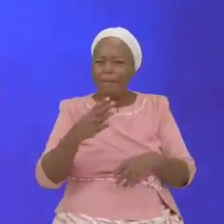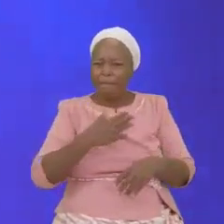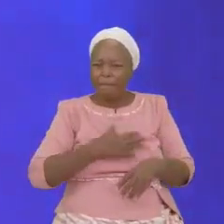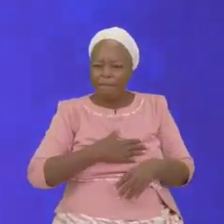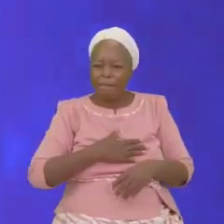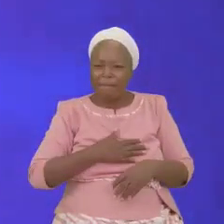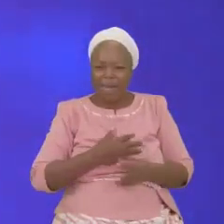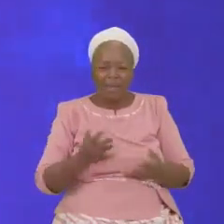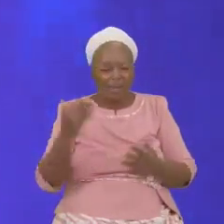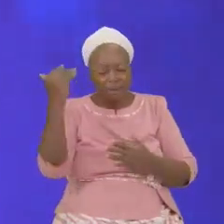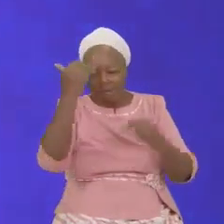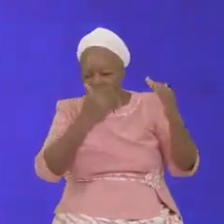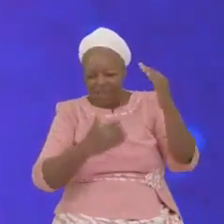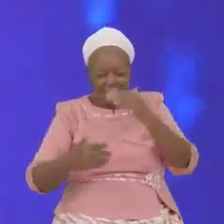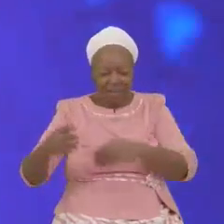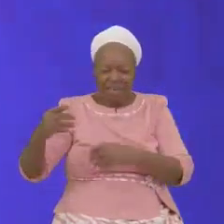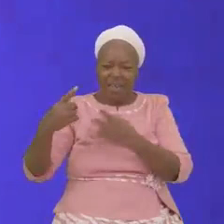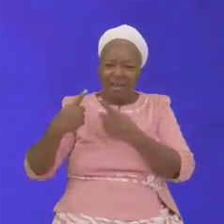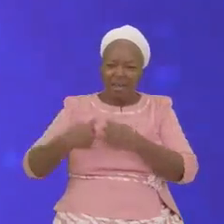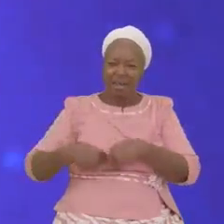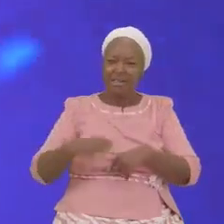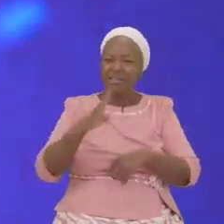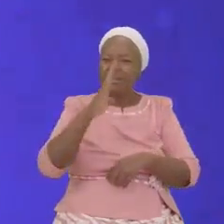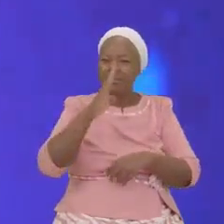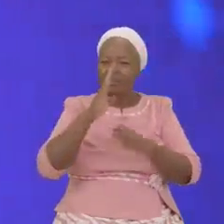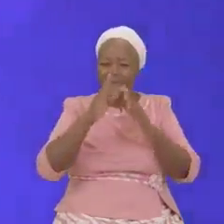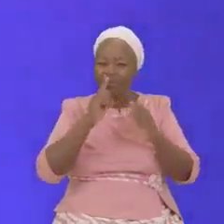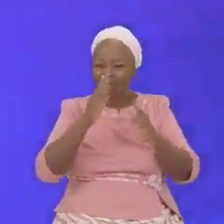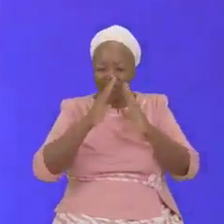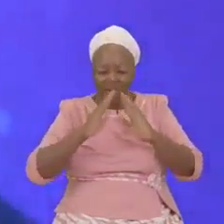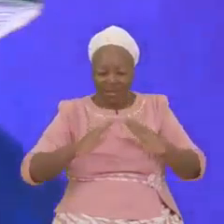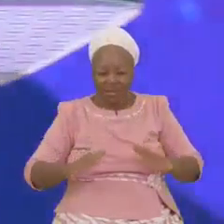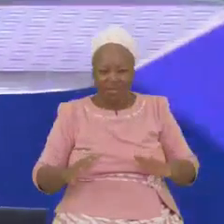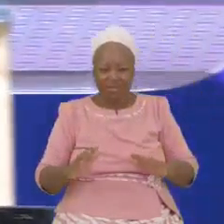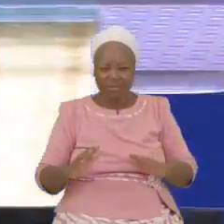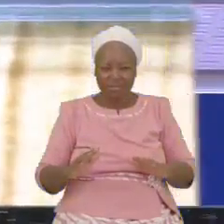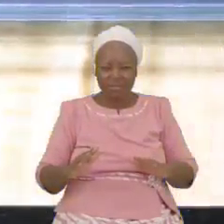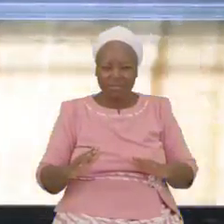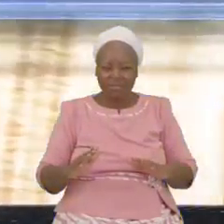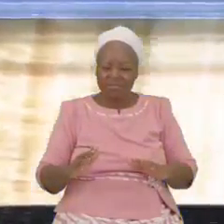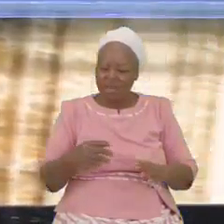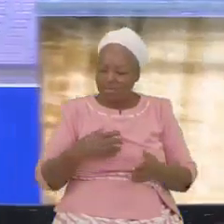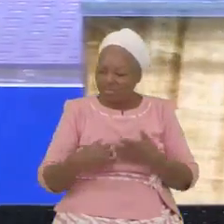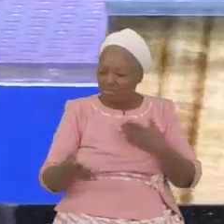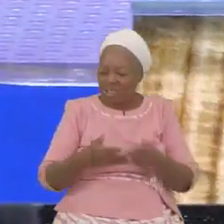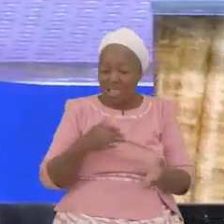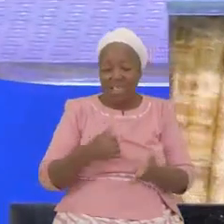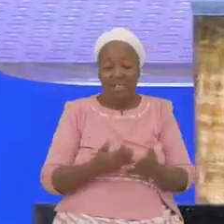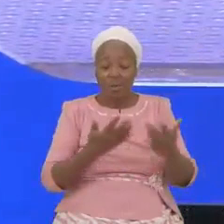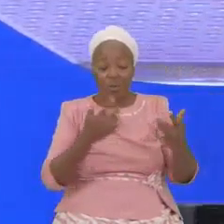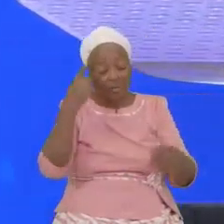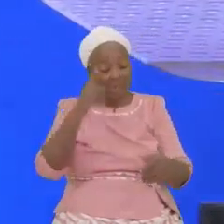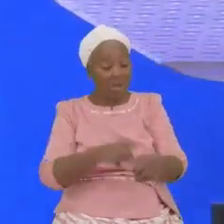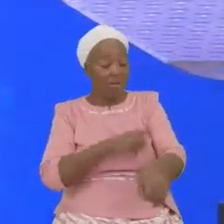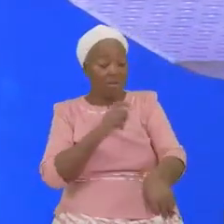anxious heart be still. What though it tarries long, it will come. It